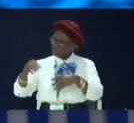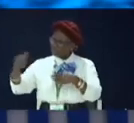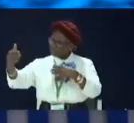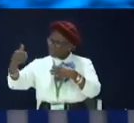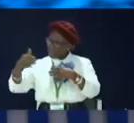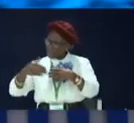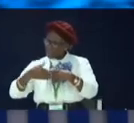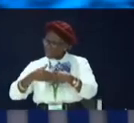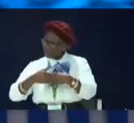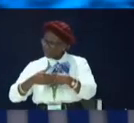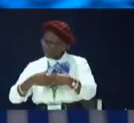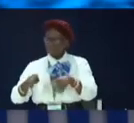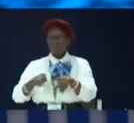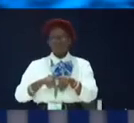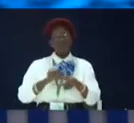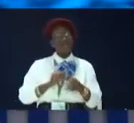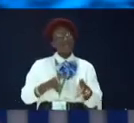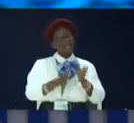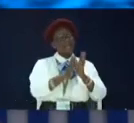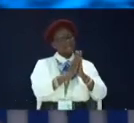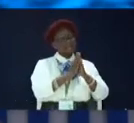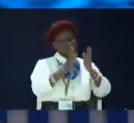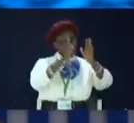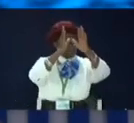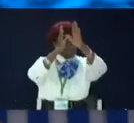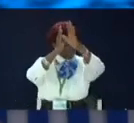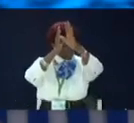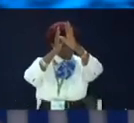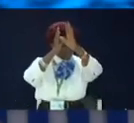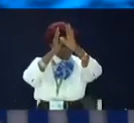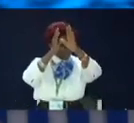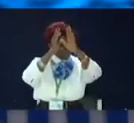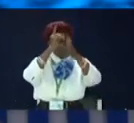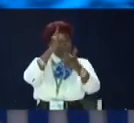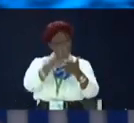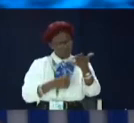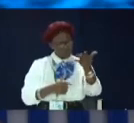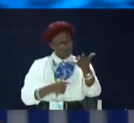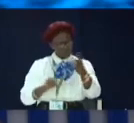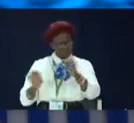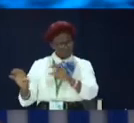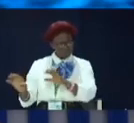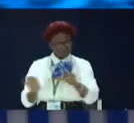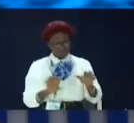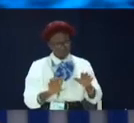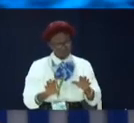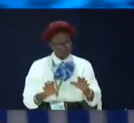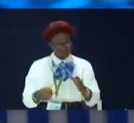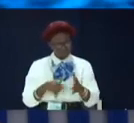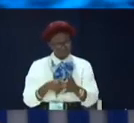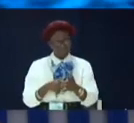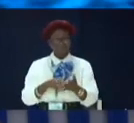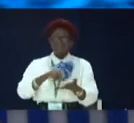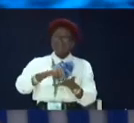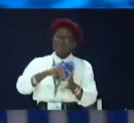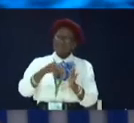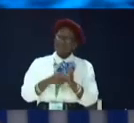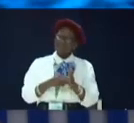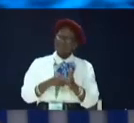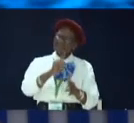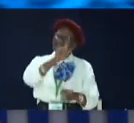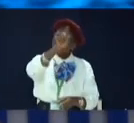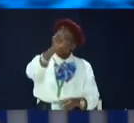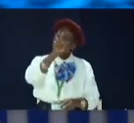I asked Daddy, what does this one mean? Mwabiri lawa baba mi kwe kini tumeleyi.